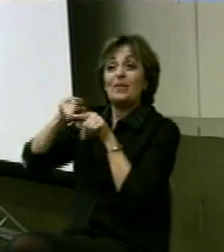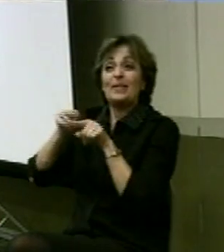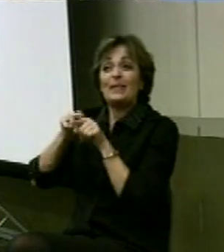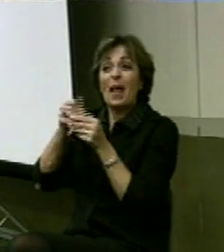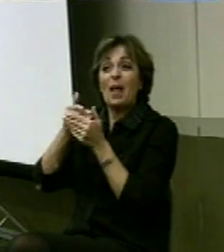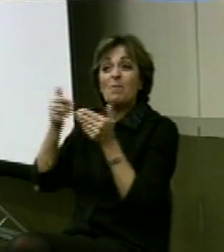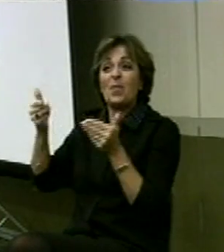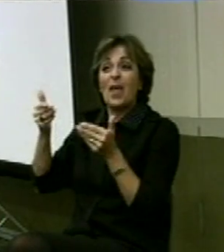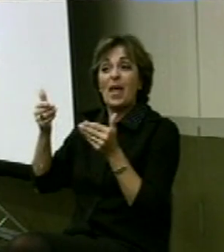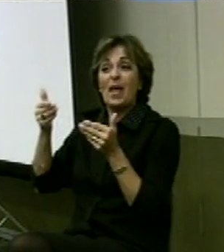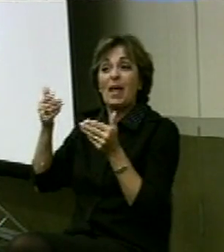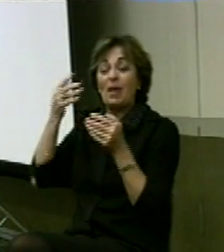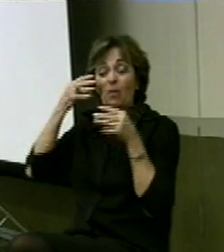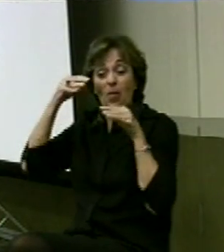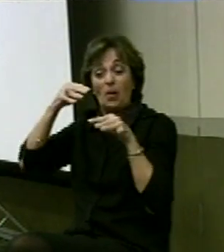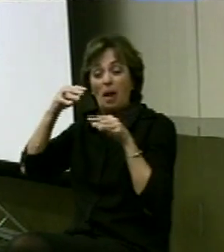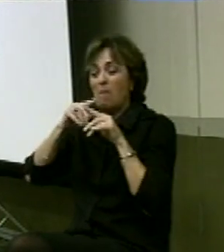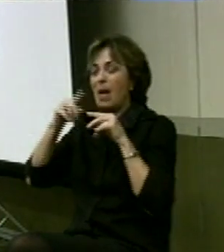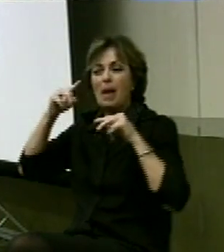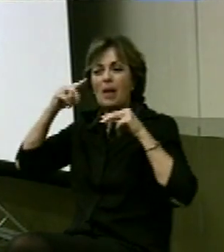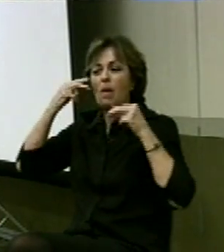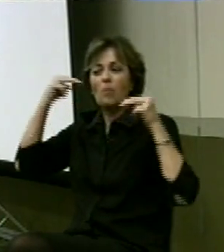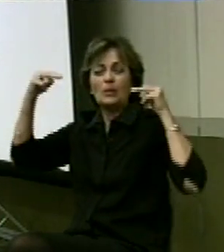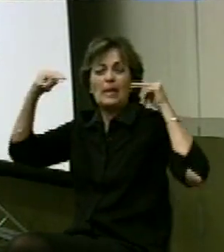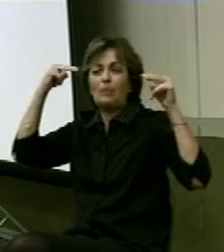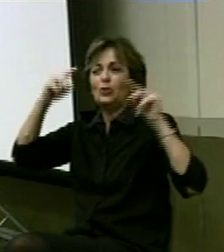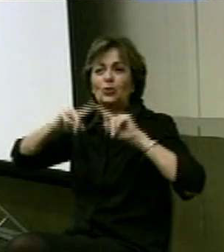right? Why is that?